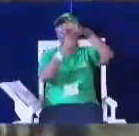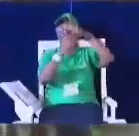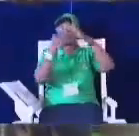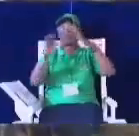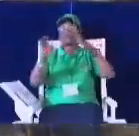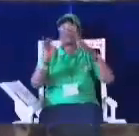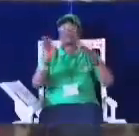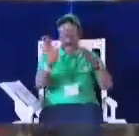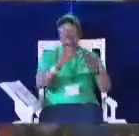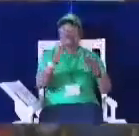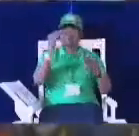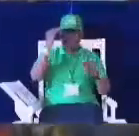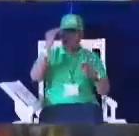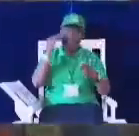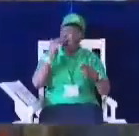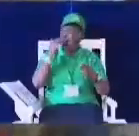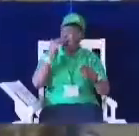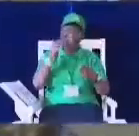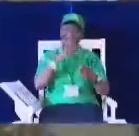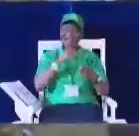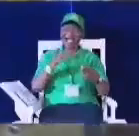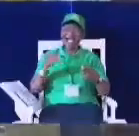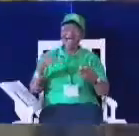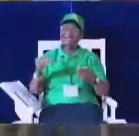Behold, 100% whole,